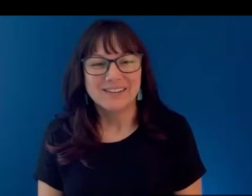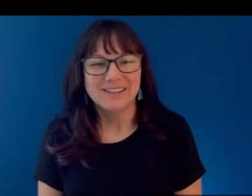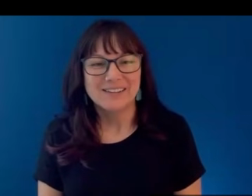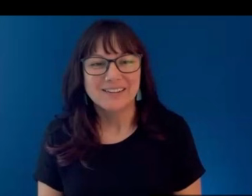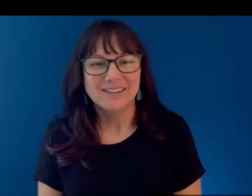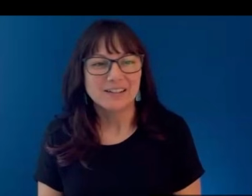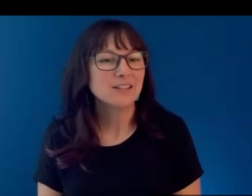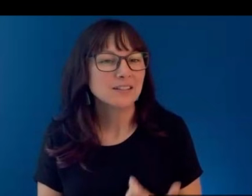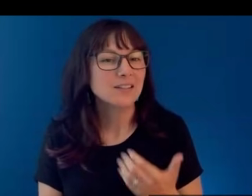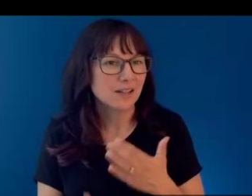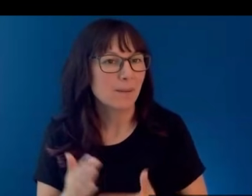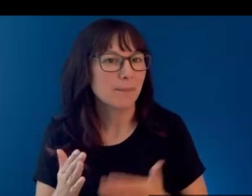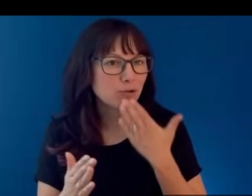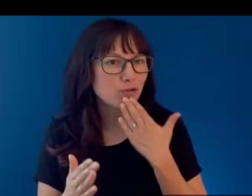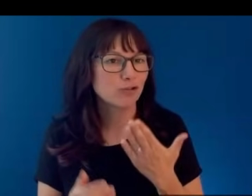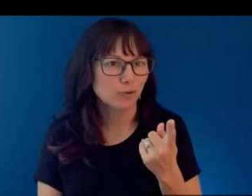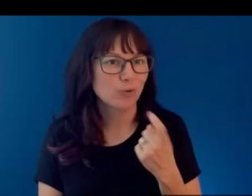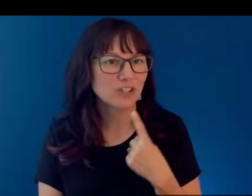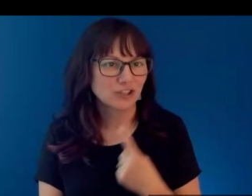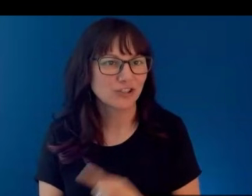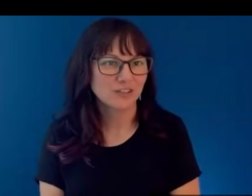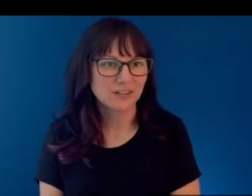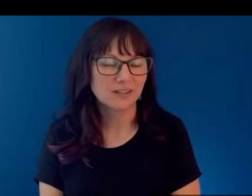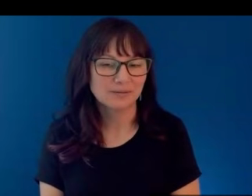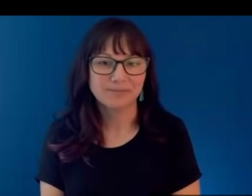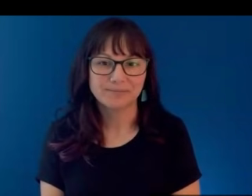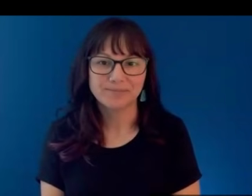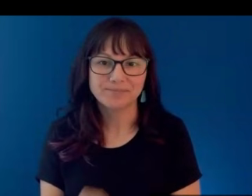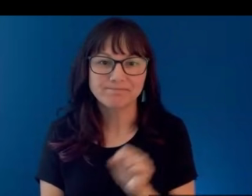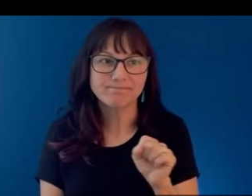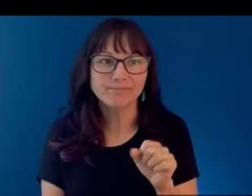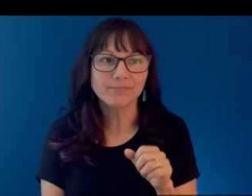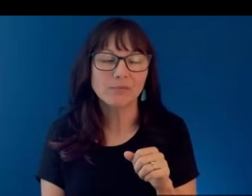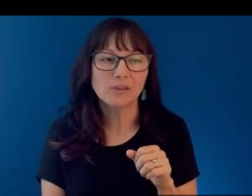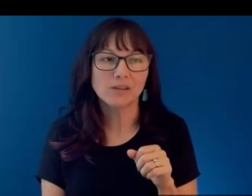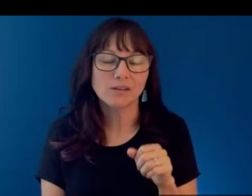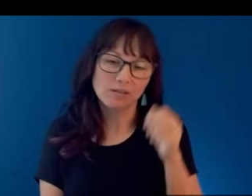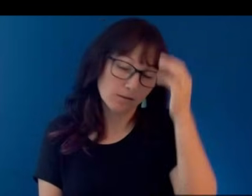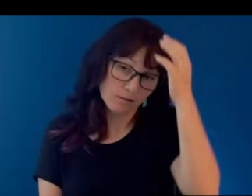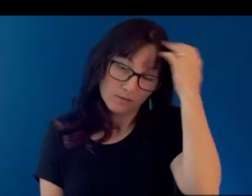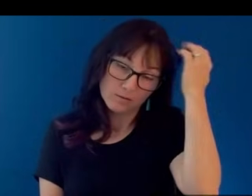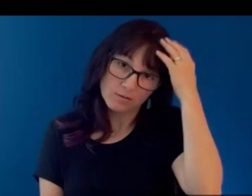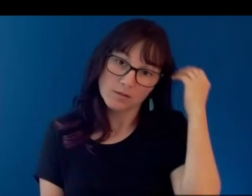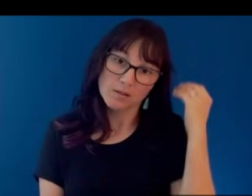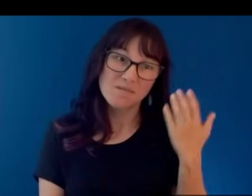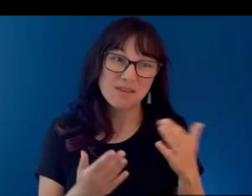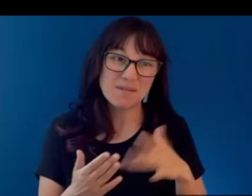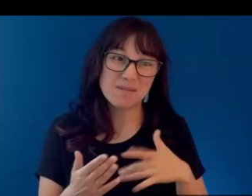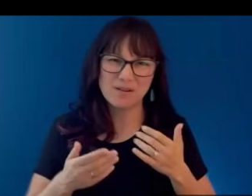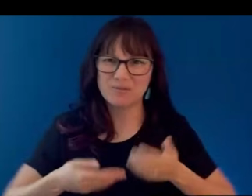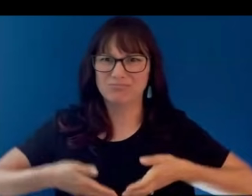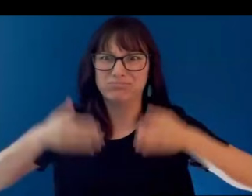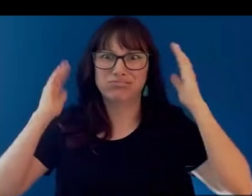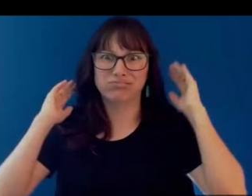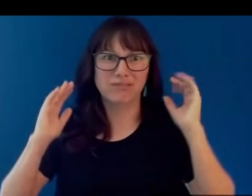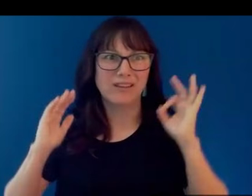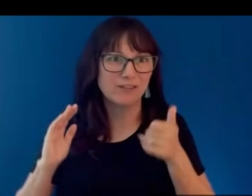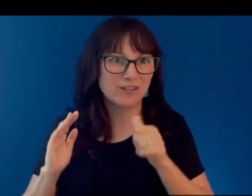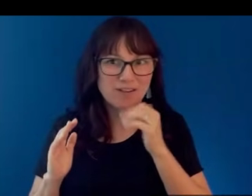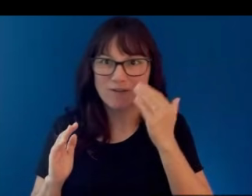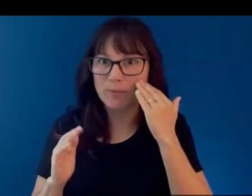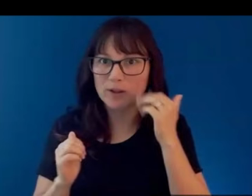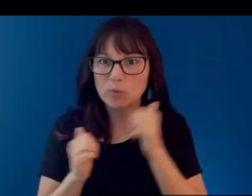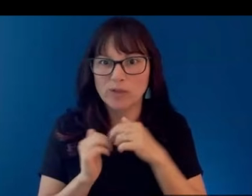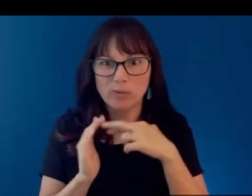there are some good questions here. Yeah, a lot of this can feel overwhelming if you're not familiar with